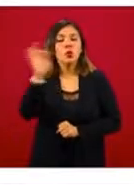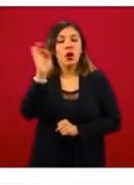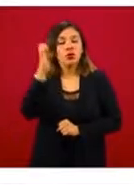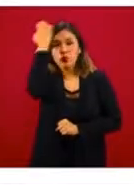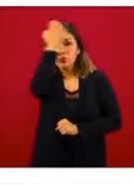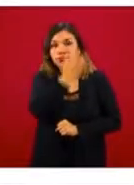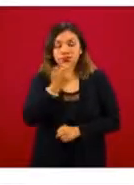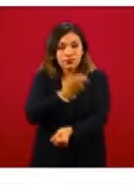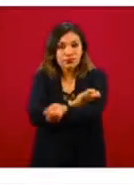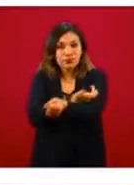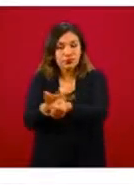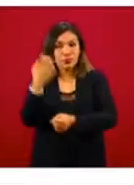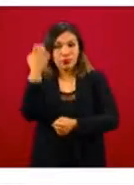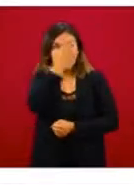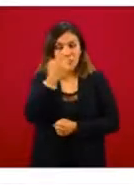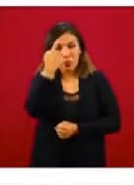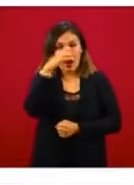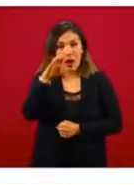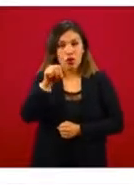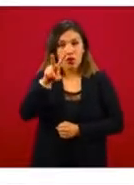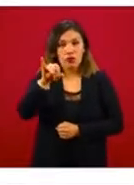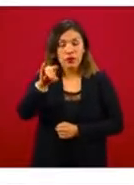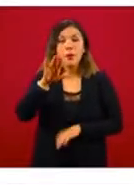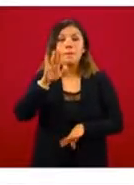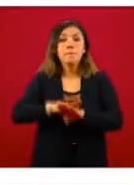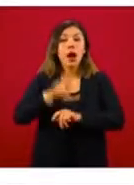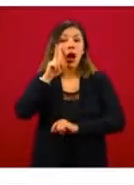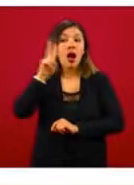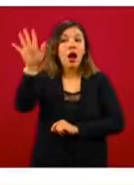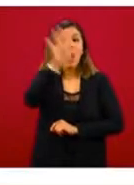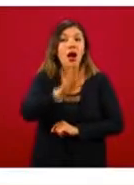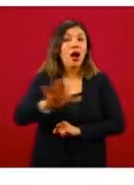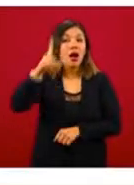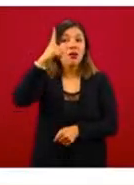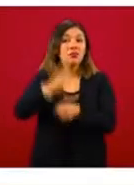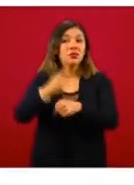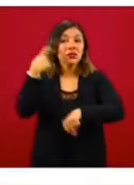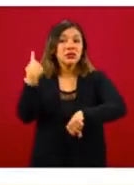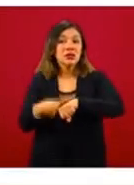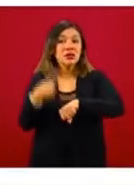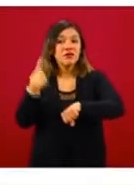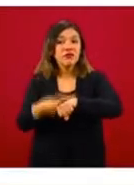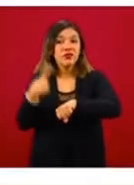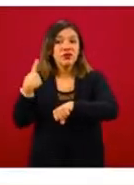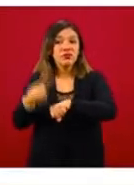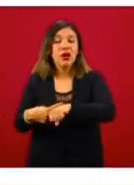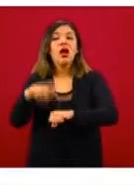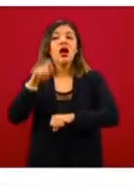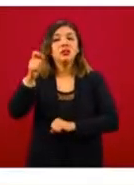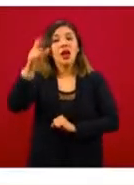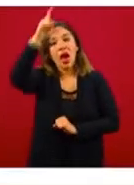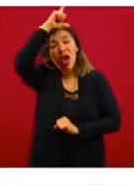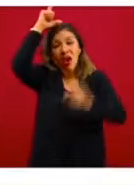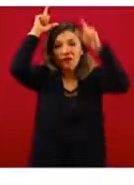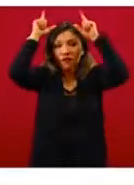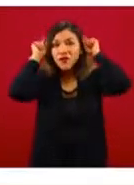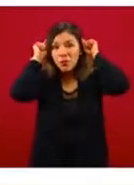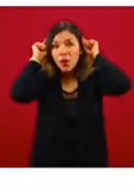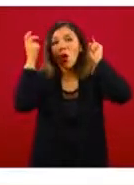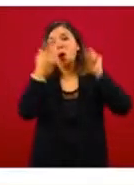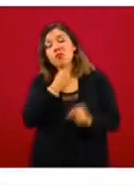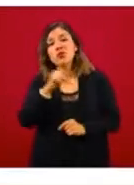that they said that they were performing when they did this epidemiological